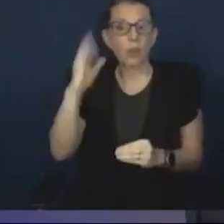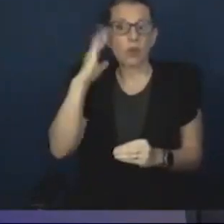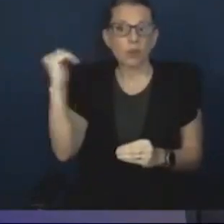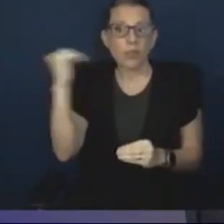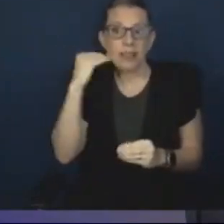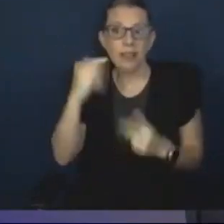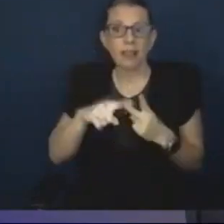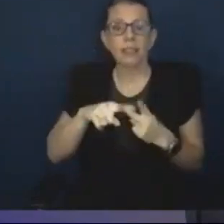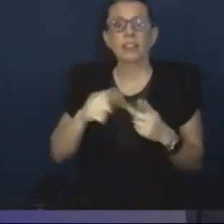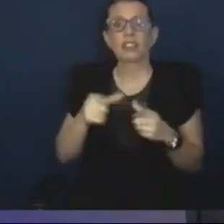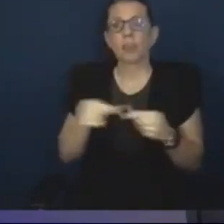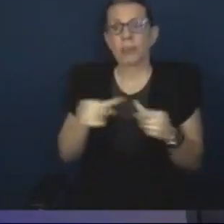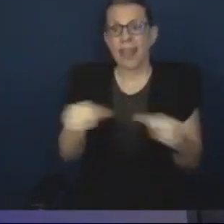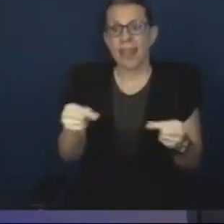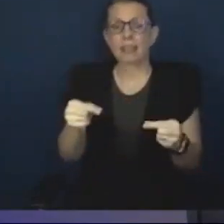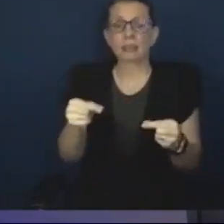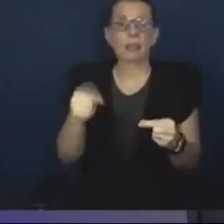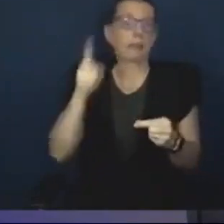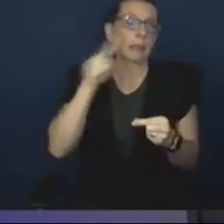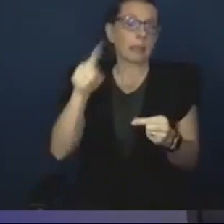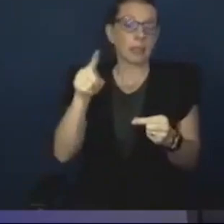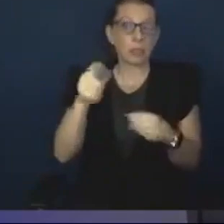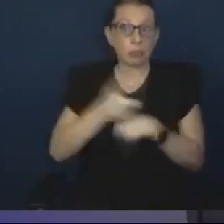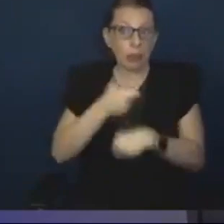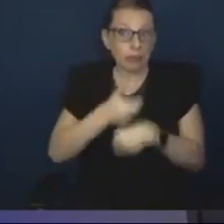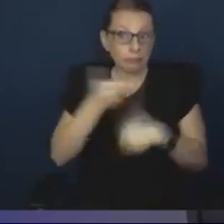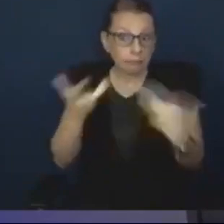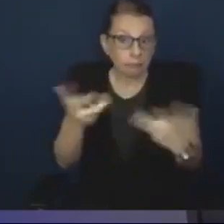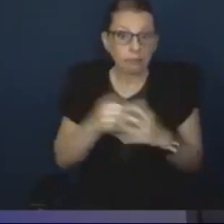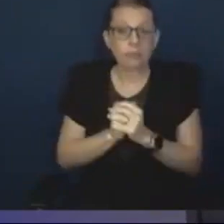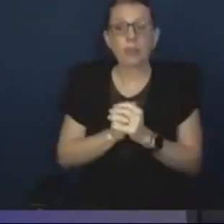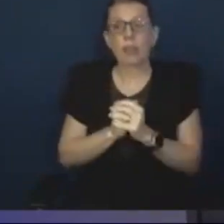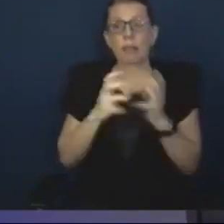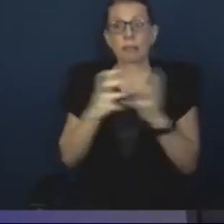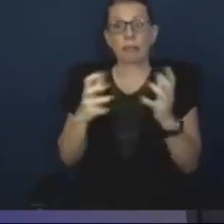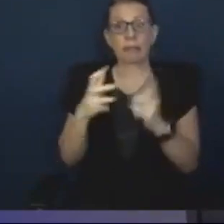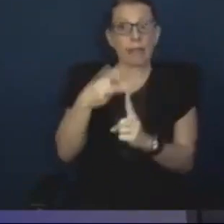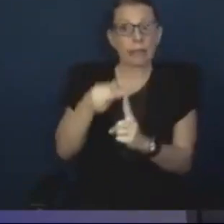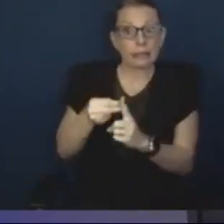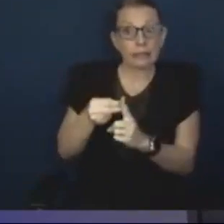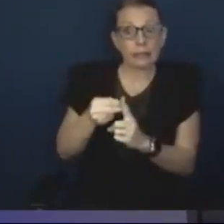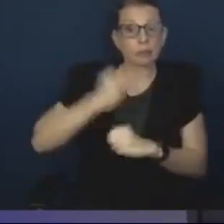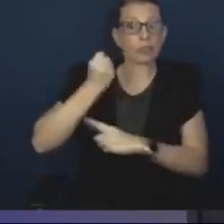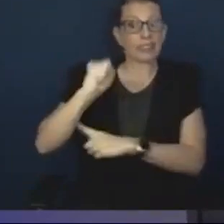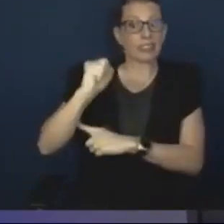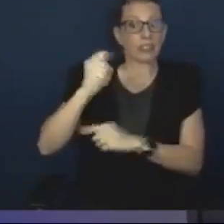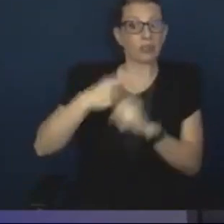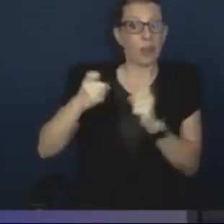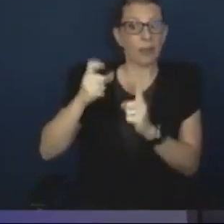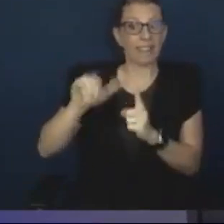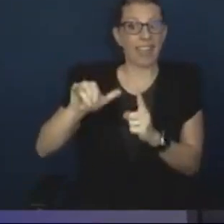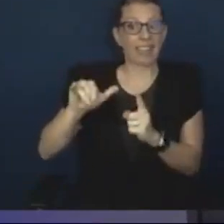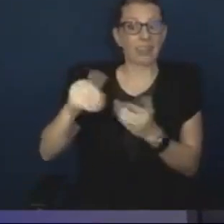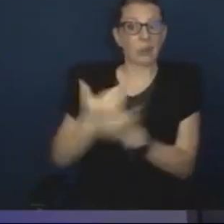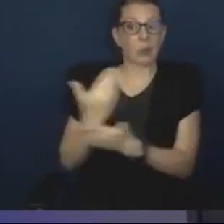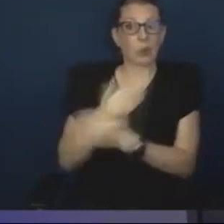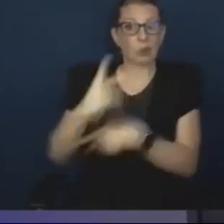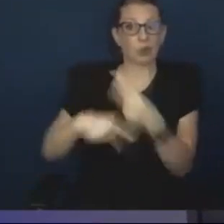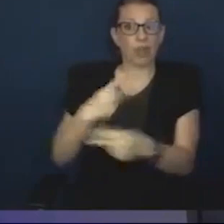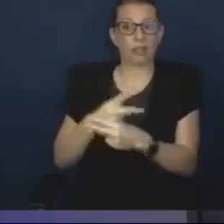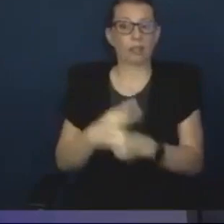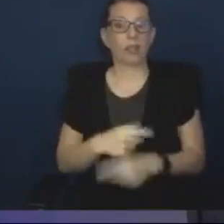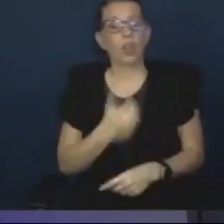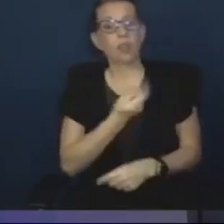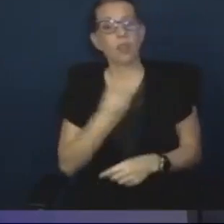represent a threat and whether or not there's going to be much vaccine resistance from that. And then just kind of a couple of other really important discussion points,